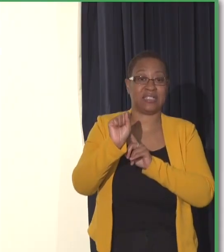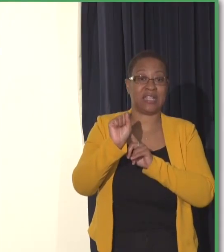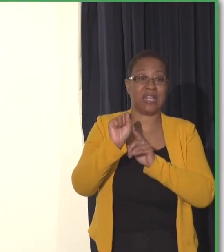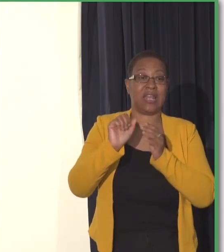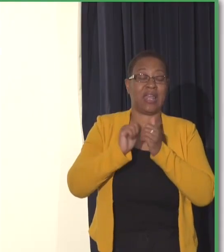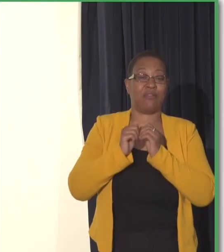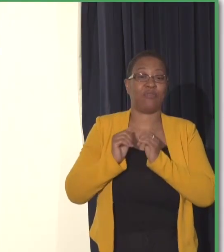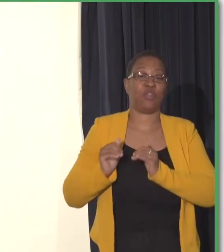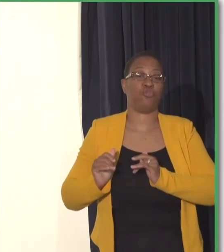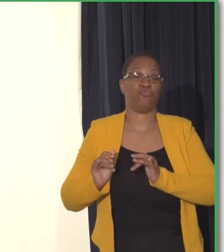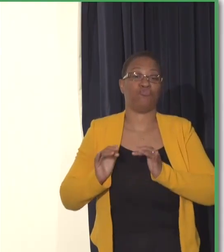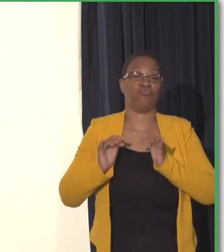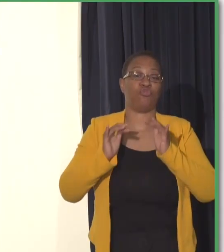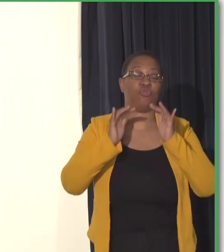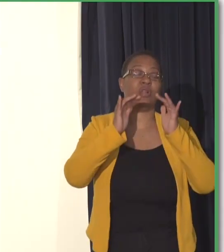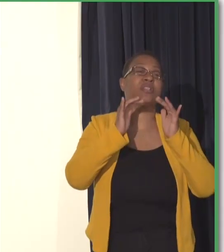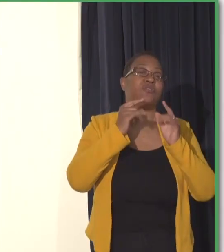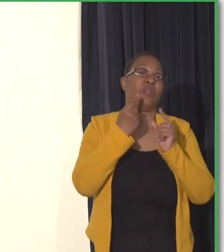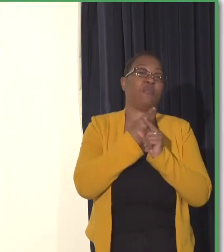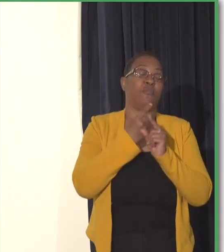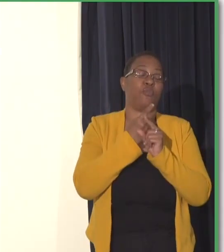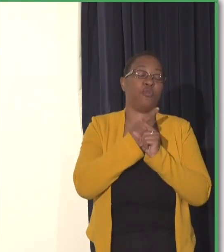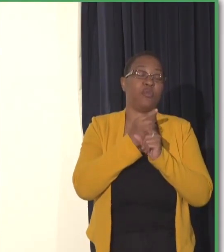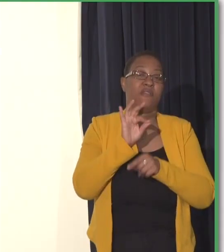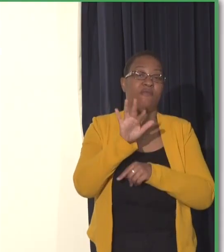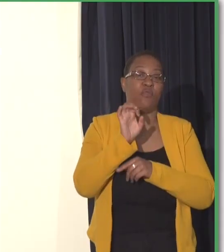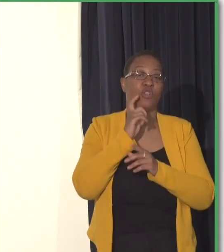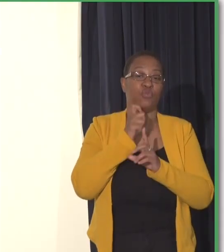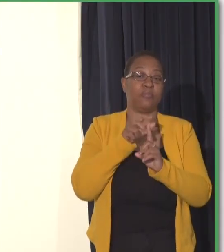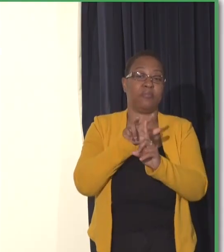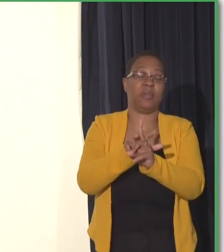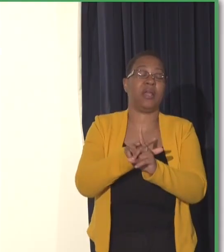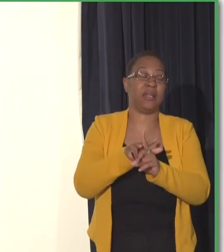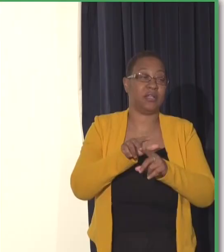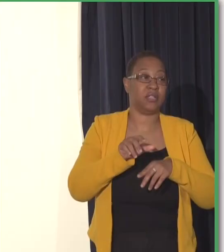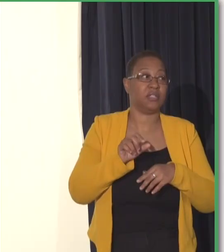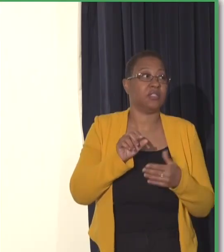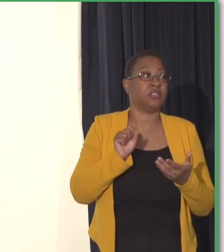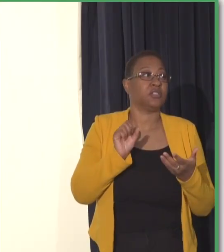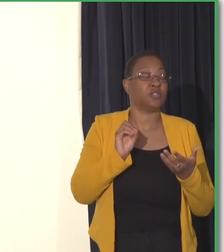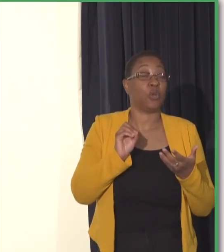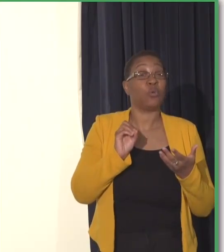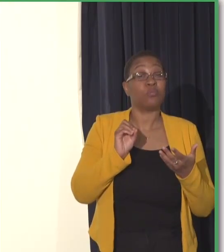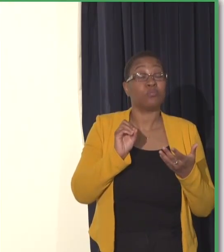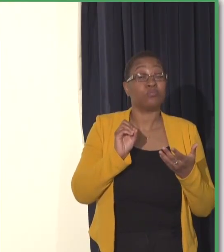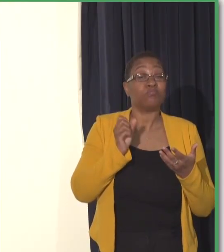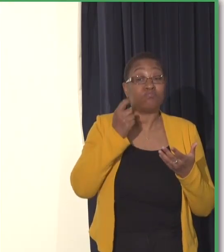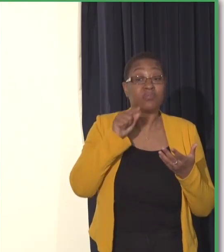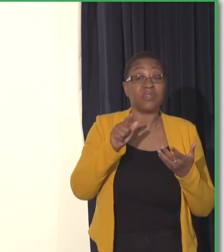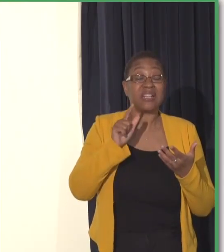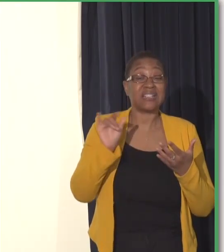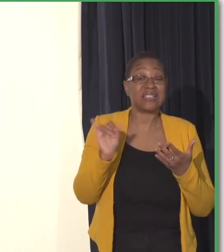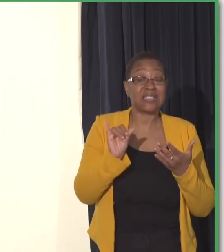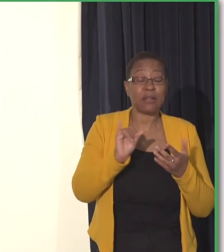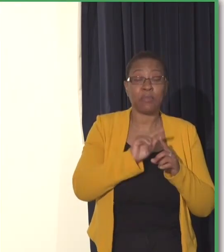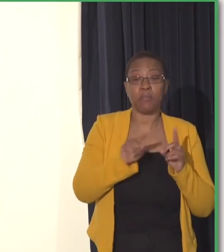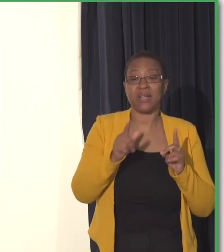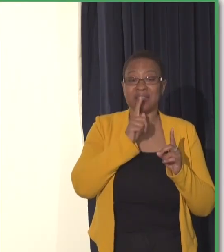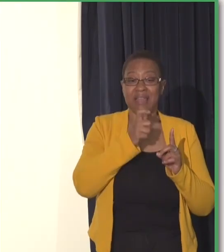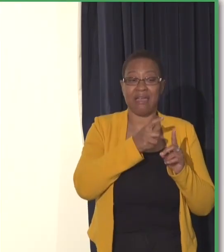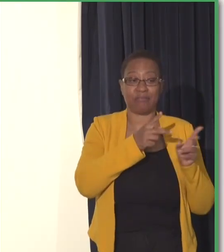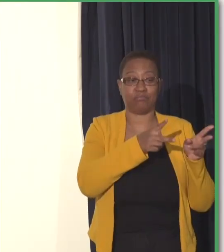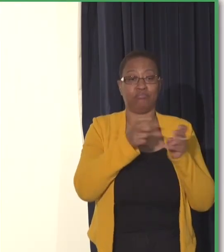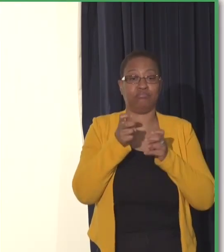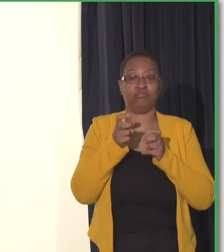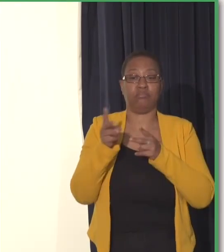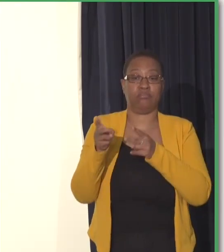level of appropriate force would rise. So it is similar, but it doesn't really necessarily come from that, but it does